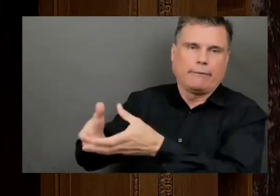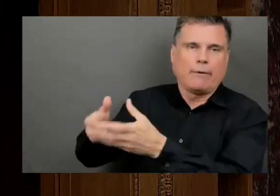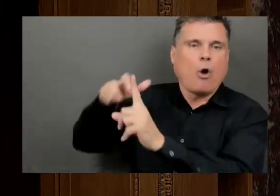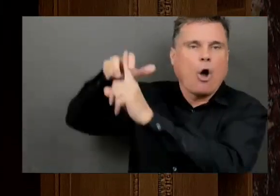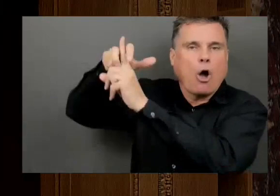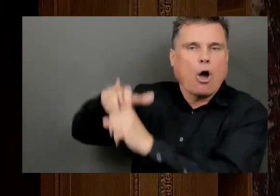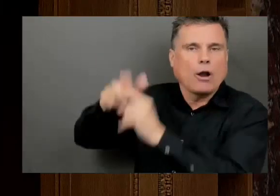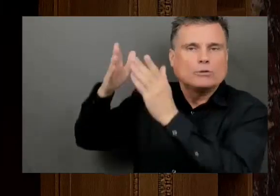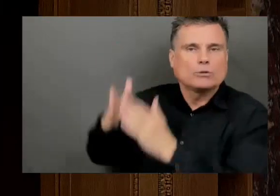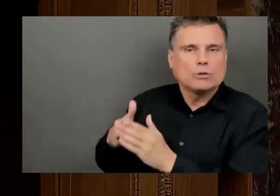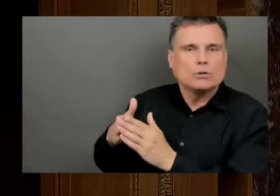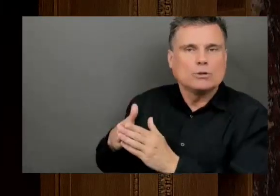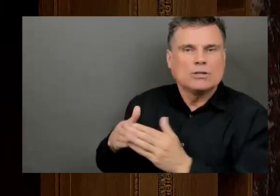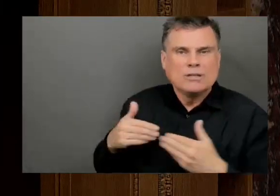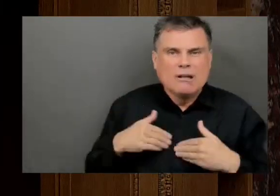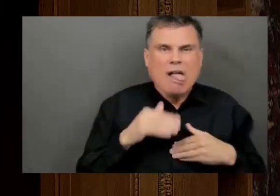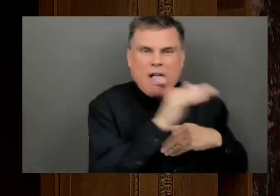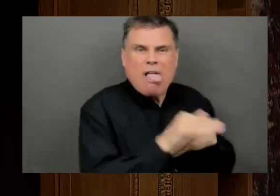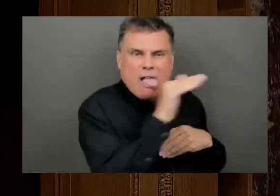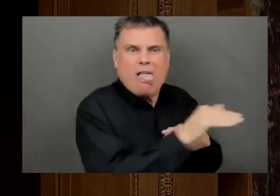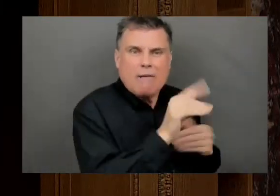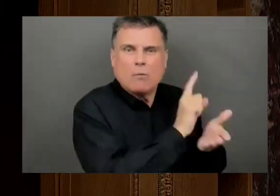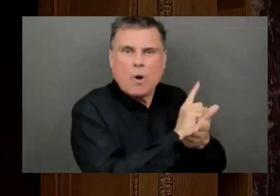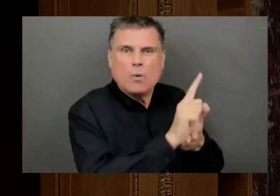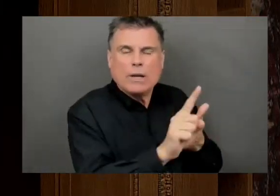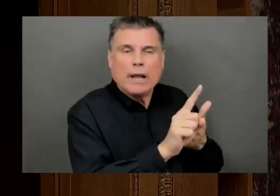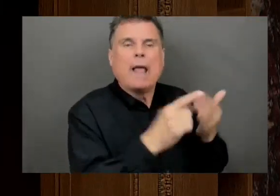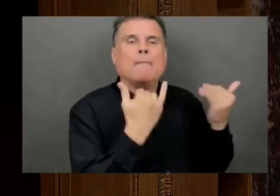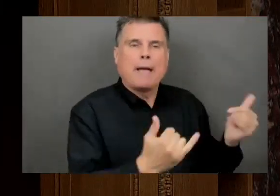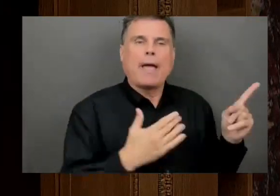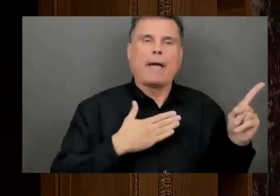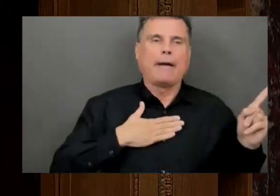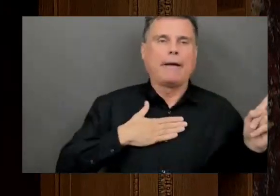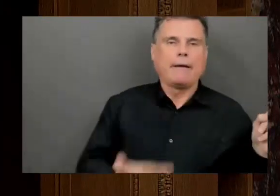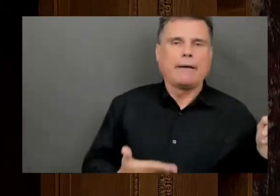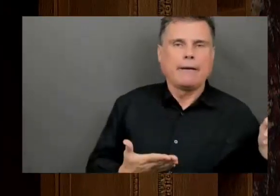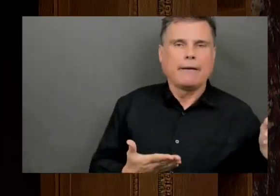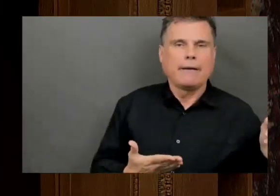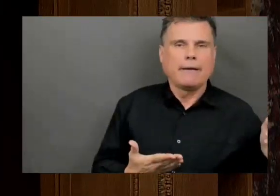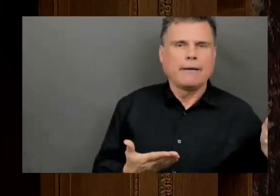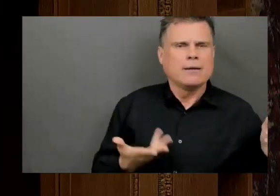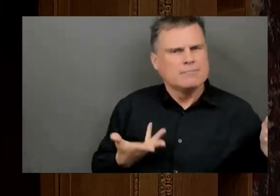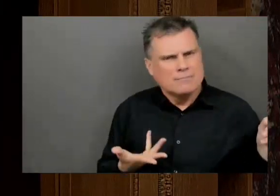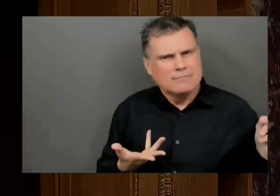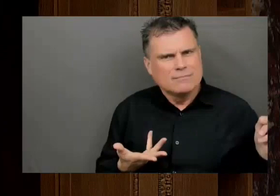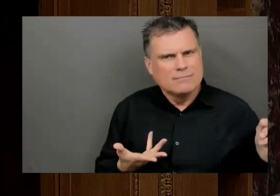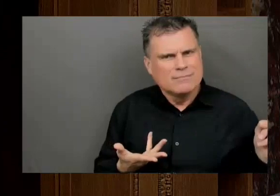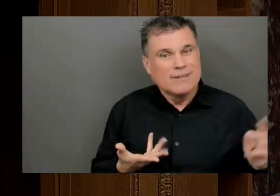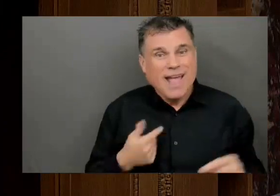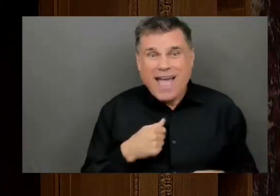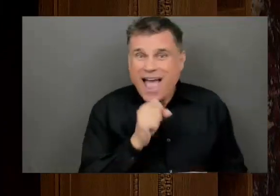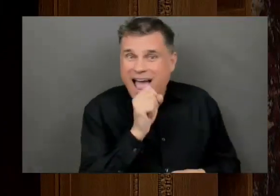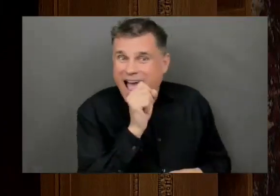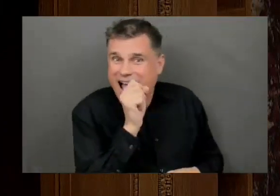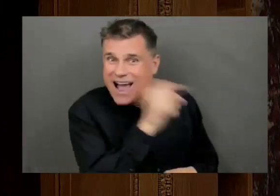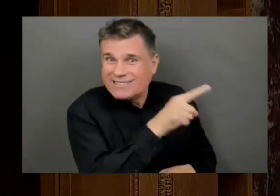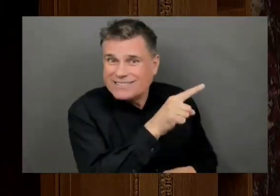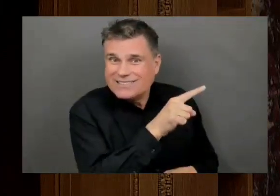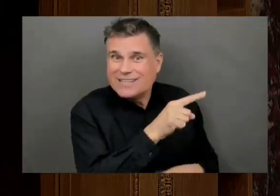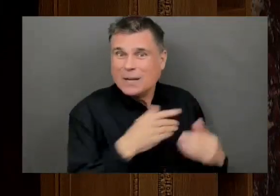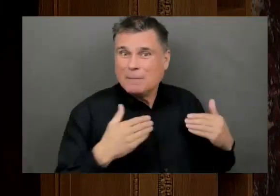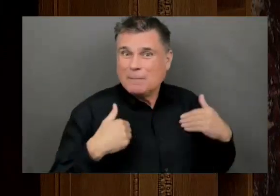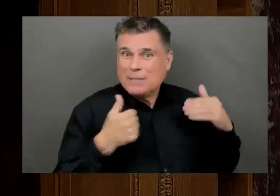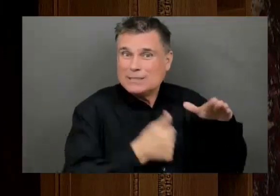the question to the member of cabinet who has responsibilities for upholding